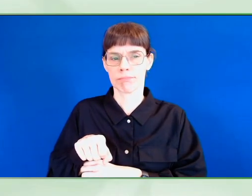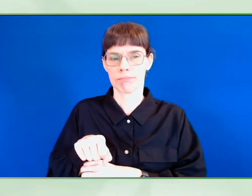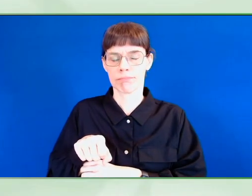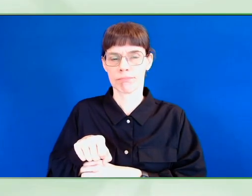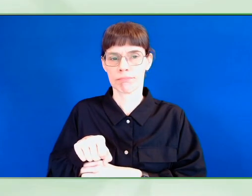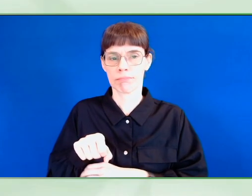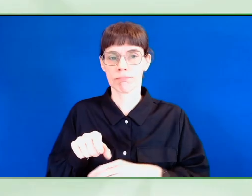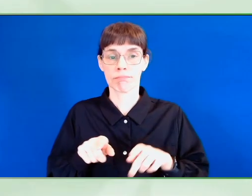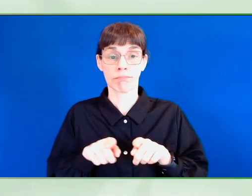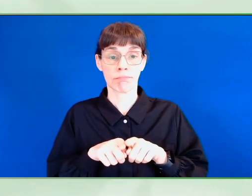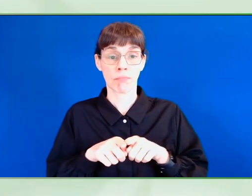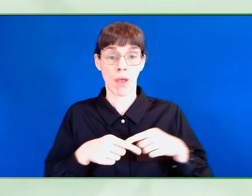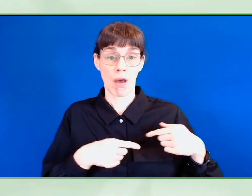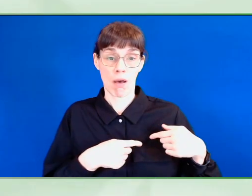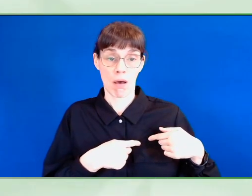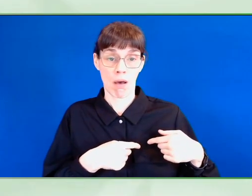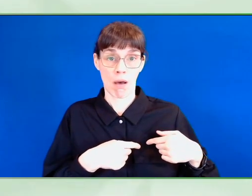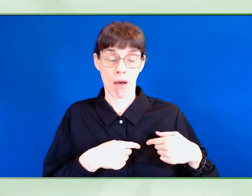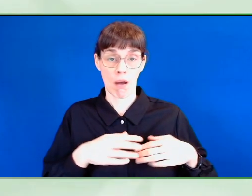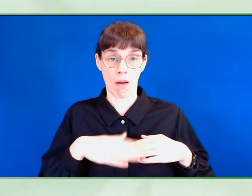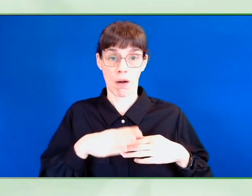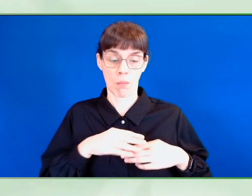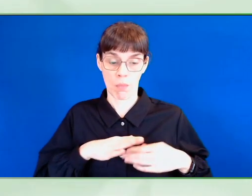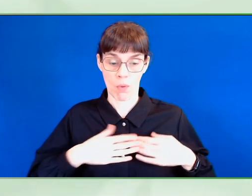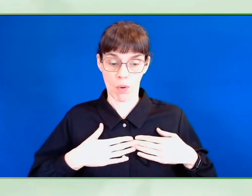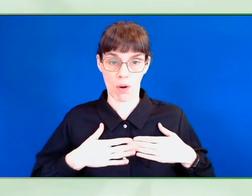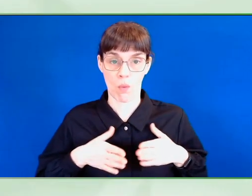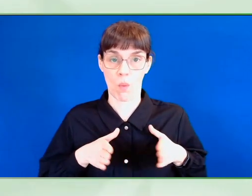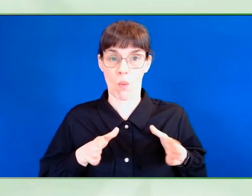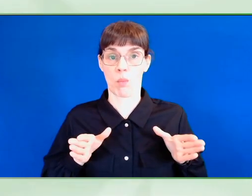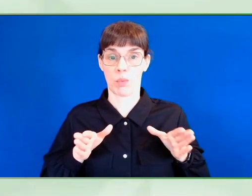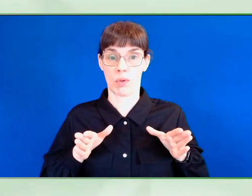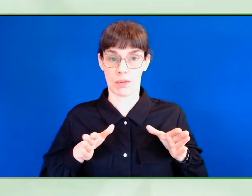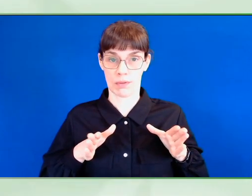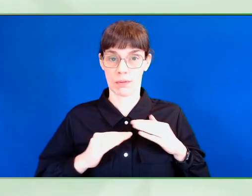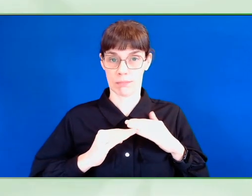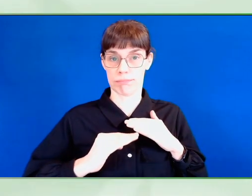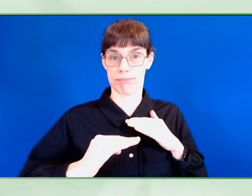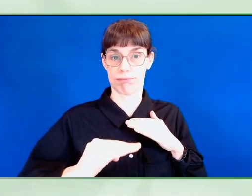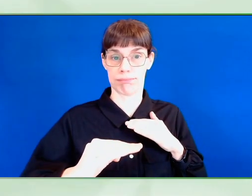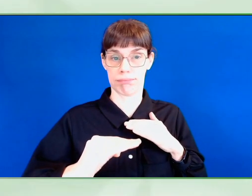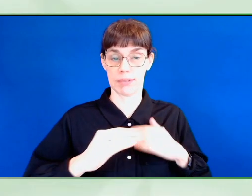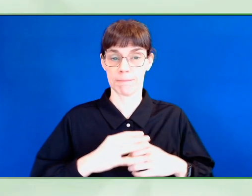forward, opening up that heart just a little bit more than maybe we have through other rounds.